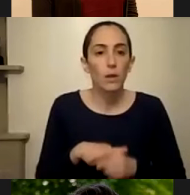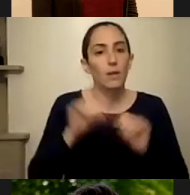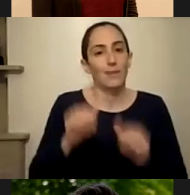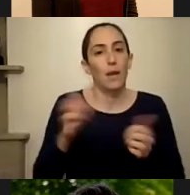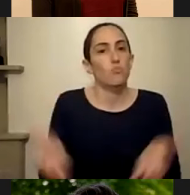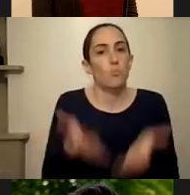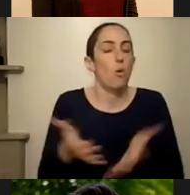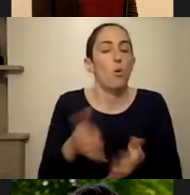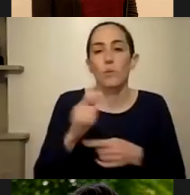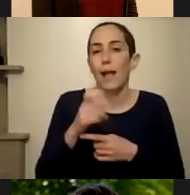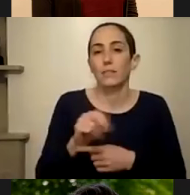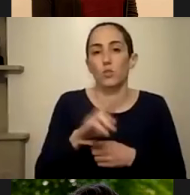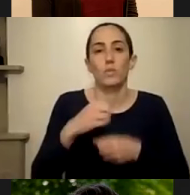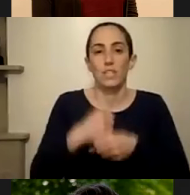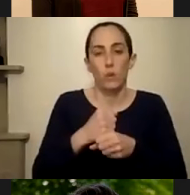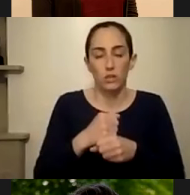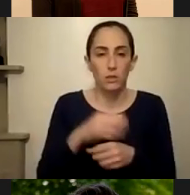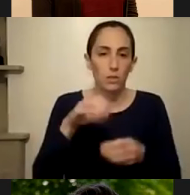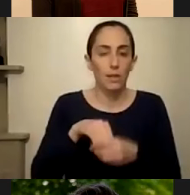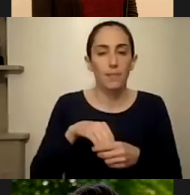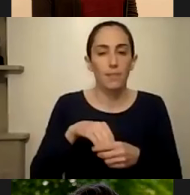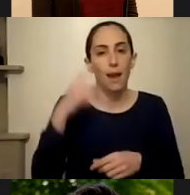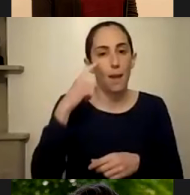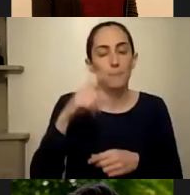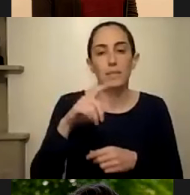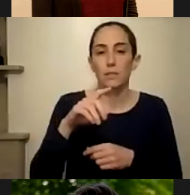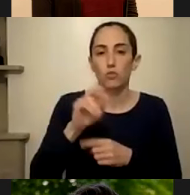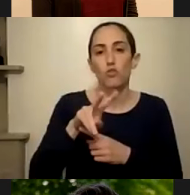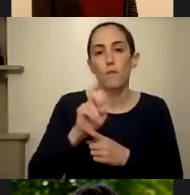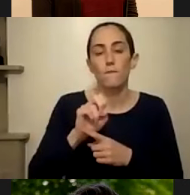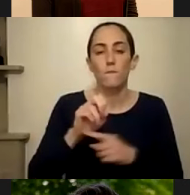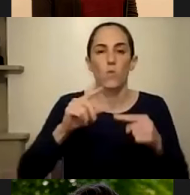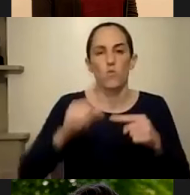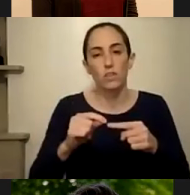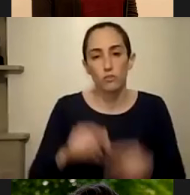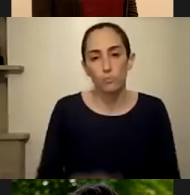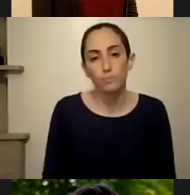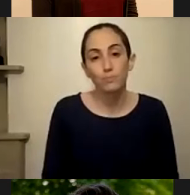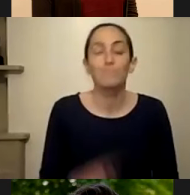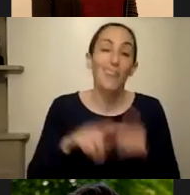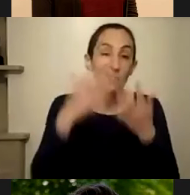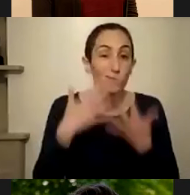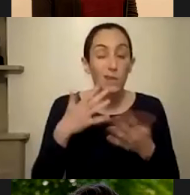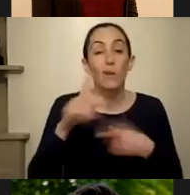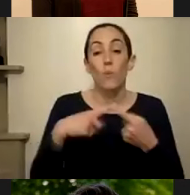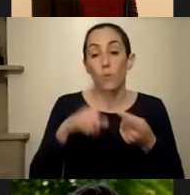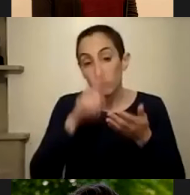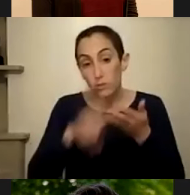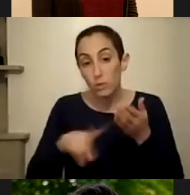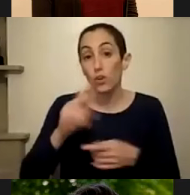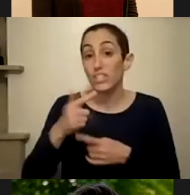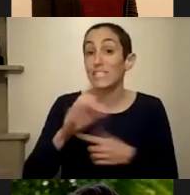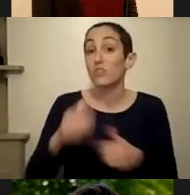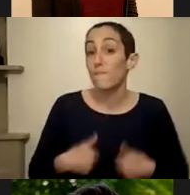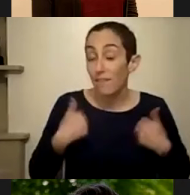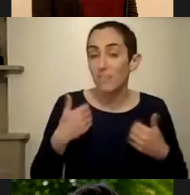after in the optic nerve crash model. But unfortunately, when we look at the RGC survival, so still most